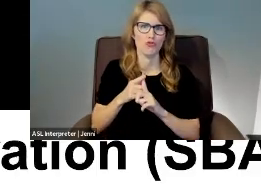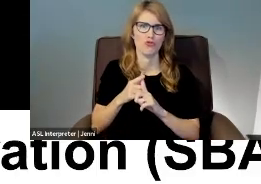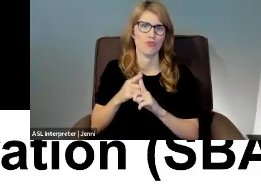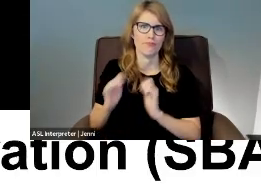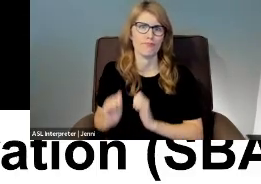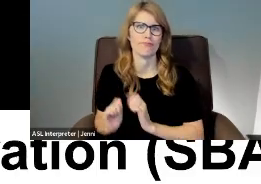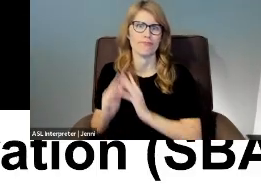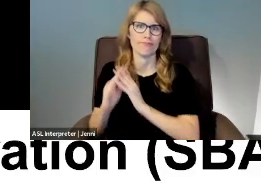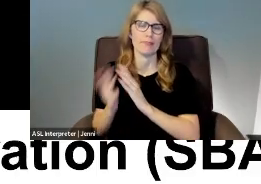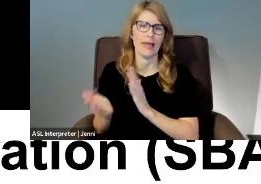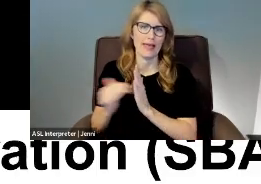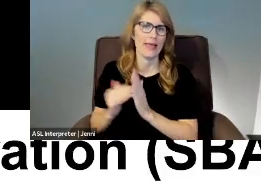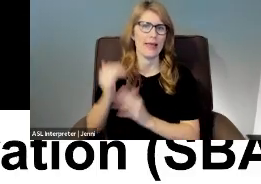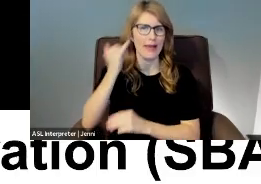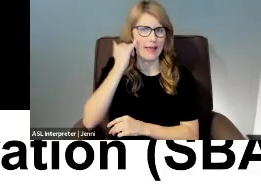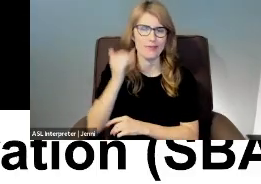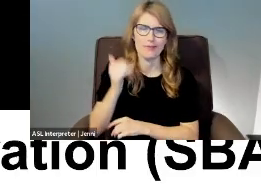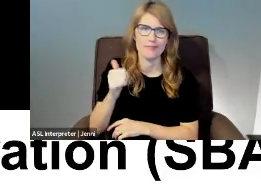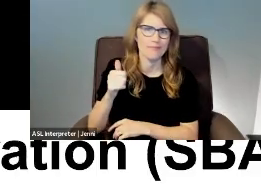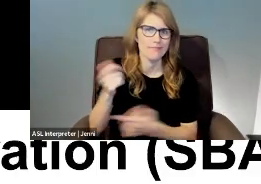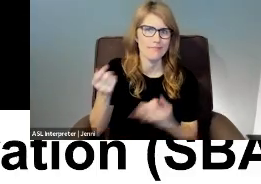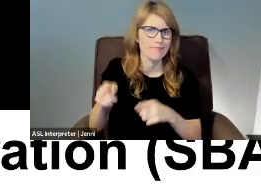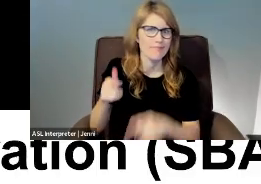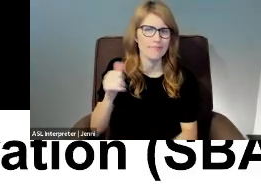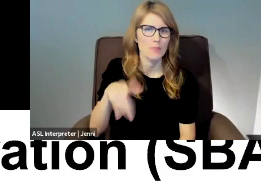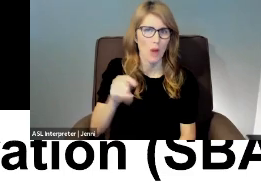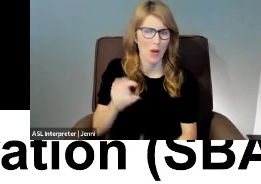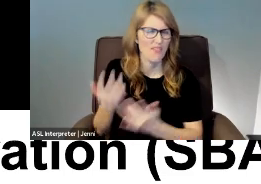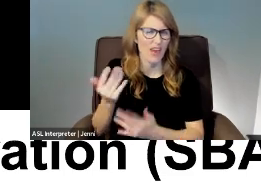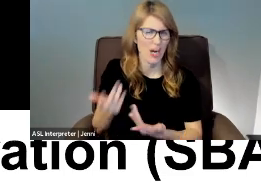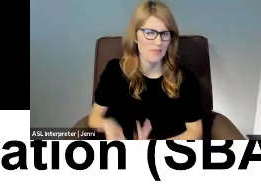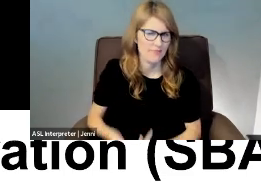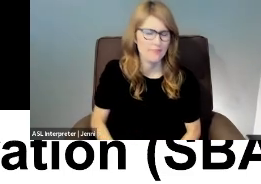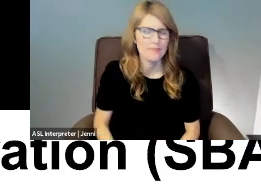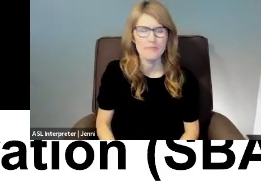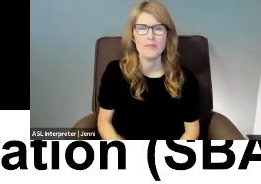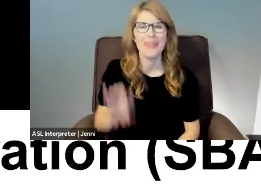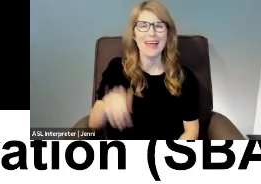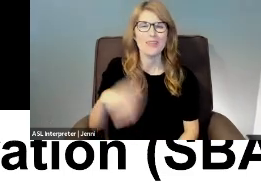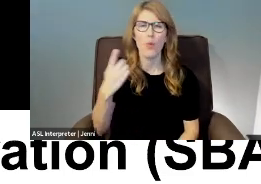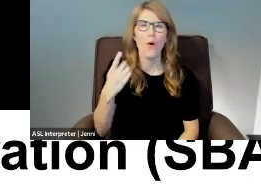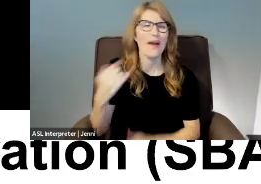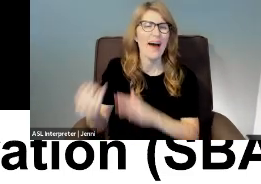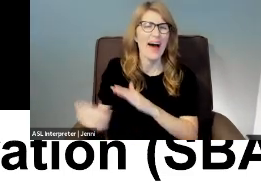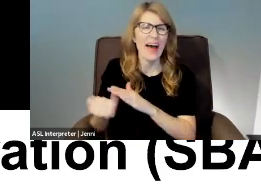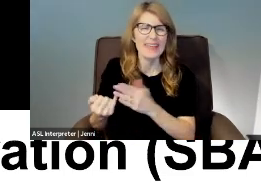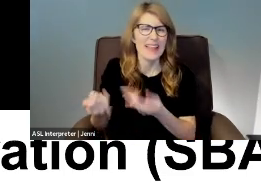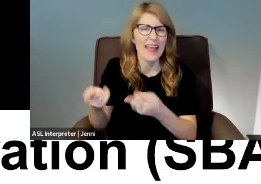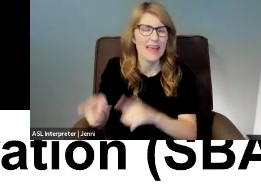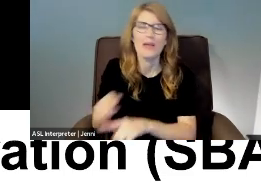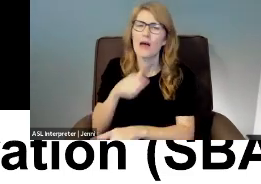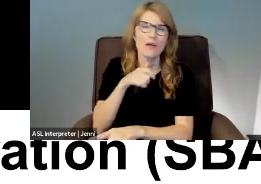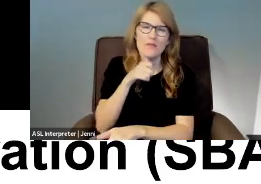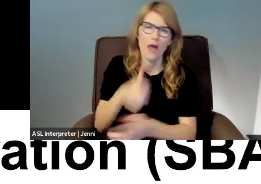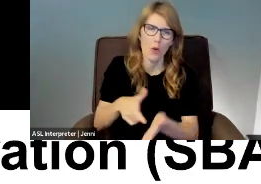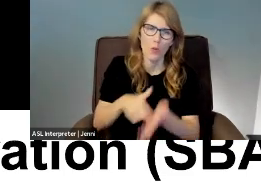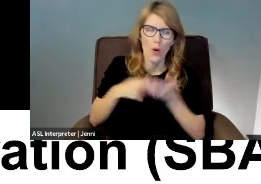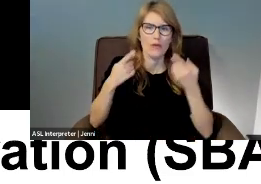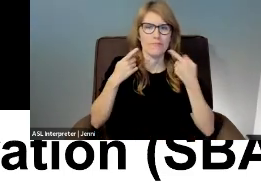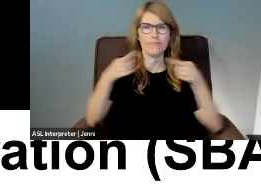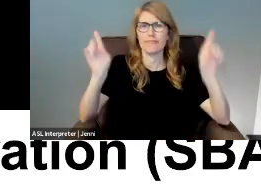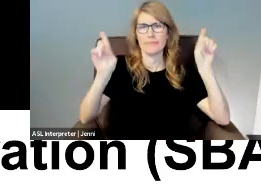you've had an apartment fire. So that, since that's isolated, it doesn't have to be a declared disaster to qualify.